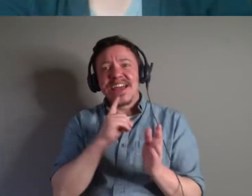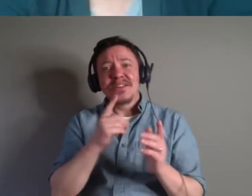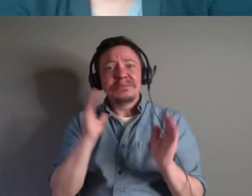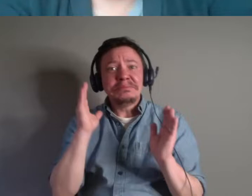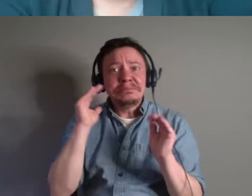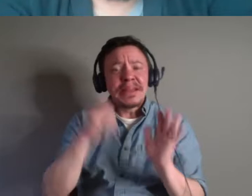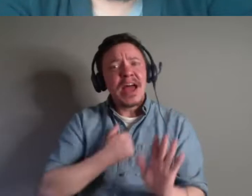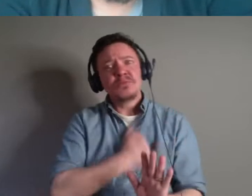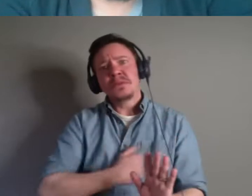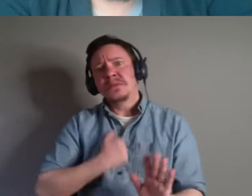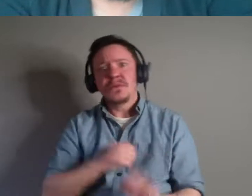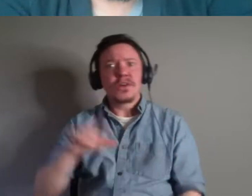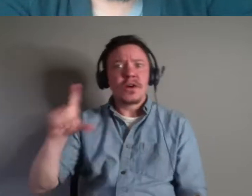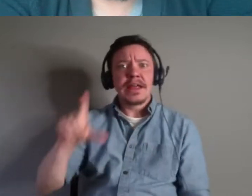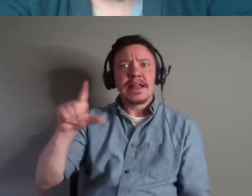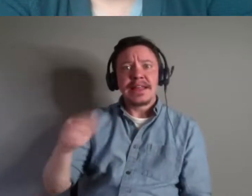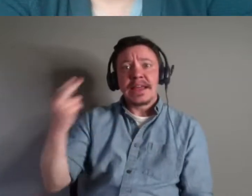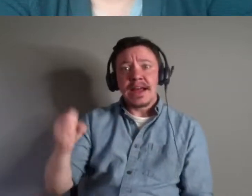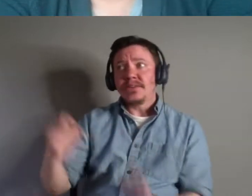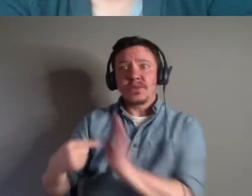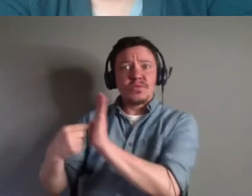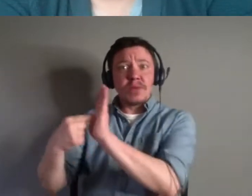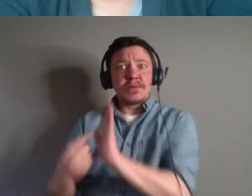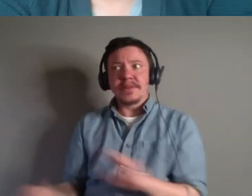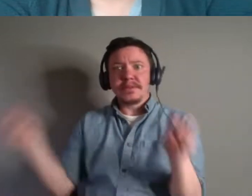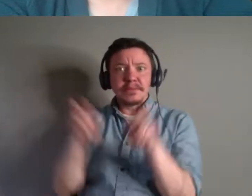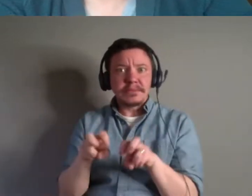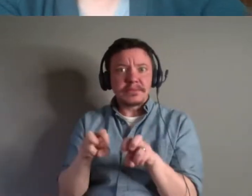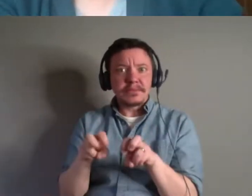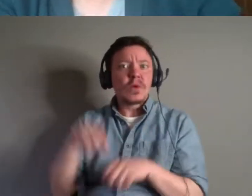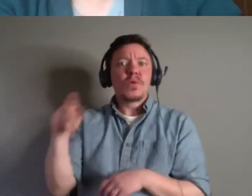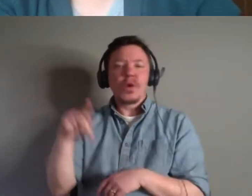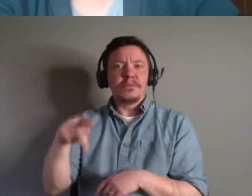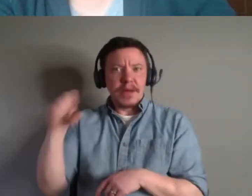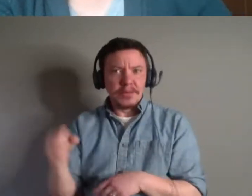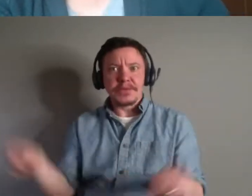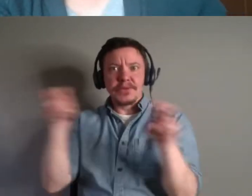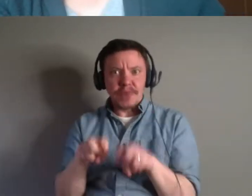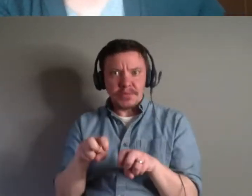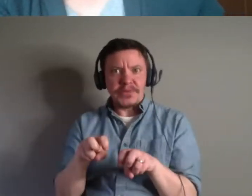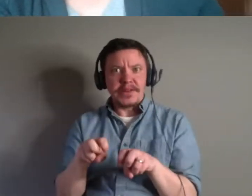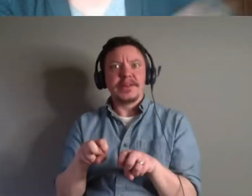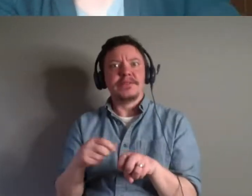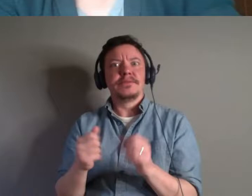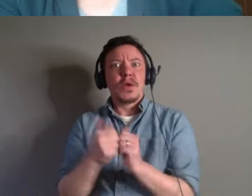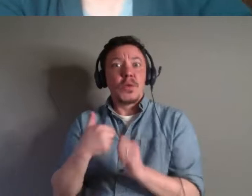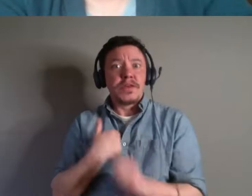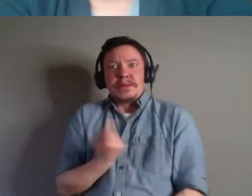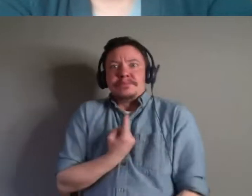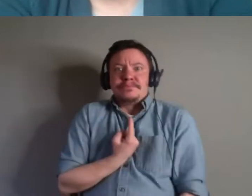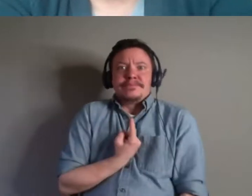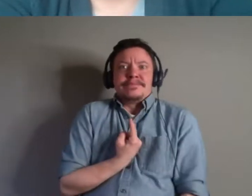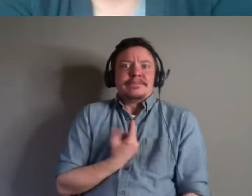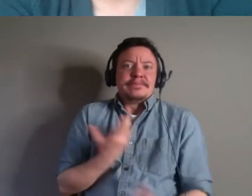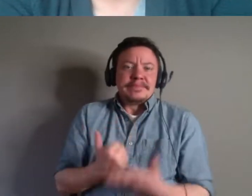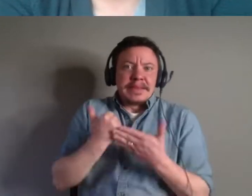so sorry, folks. I was hoping that there would be a PPS, Portland Public Schools representative, joining us tonight to maybe answer a little more.